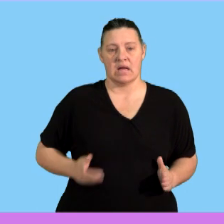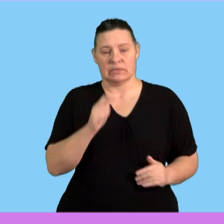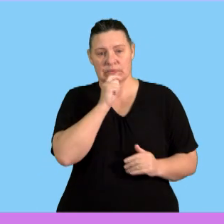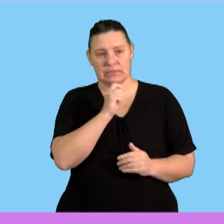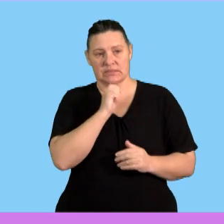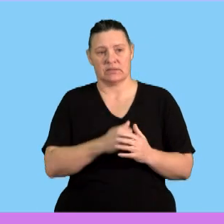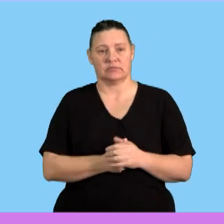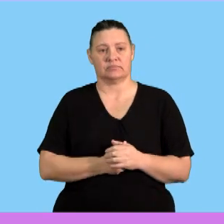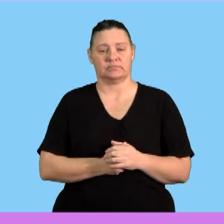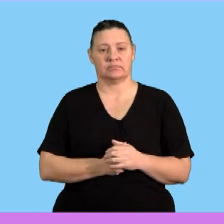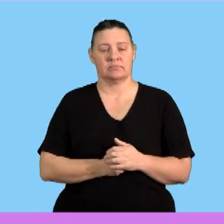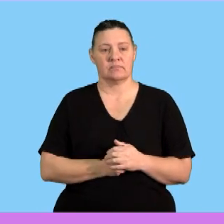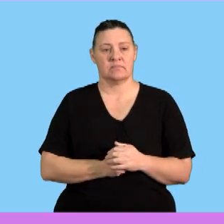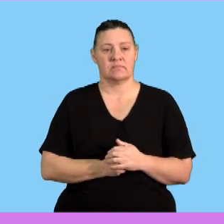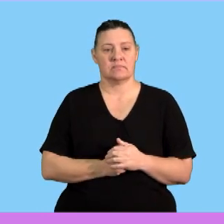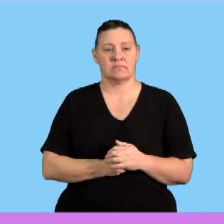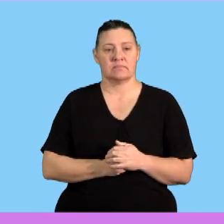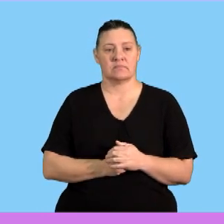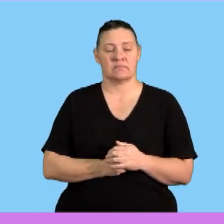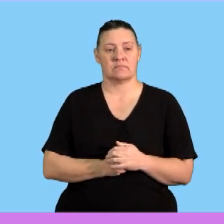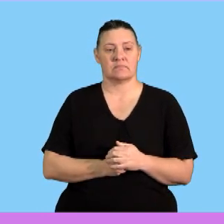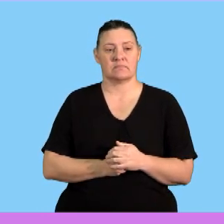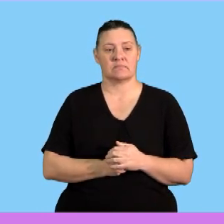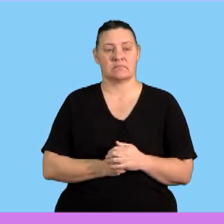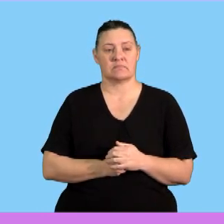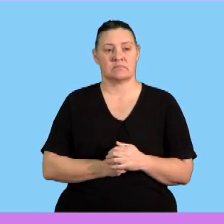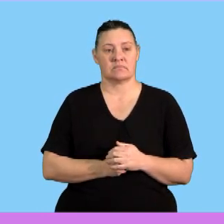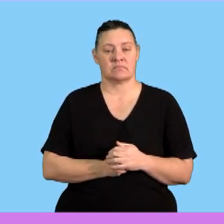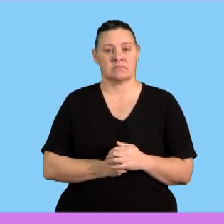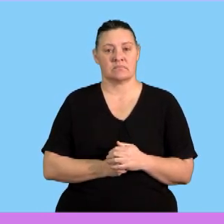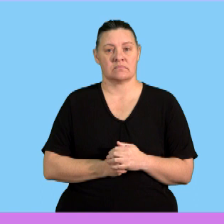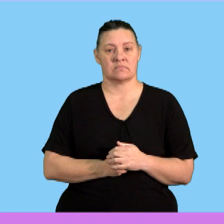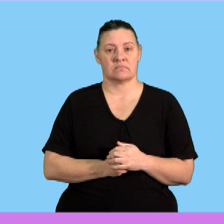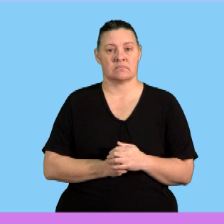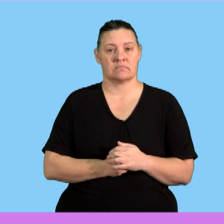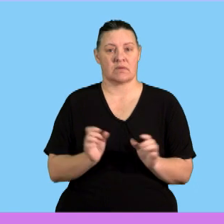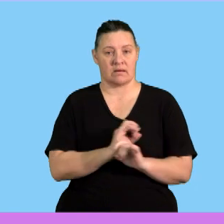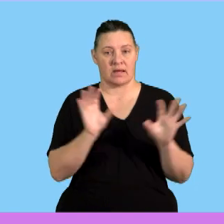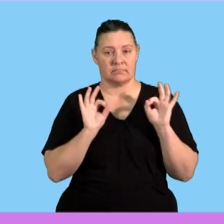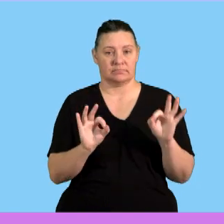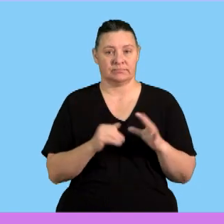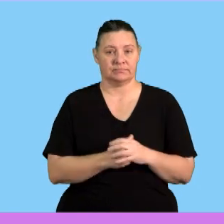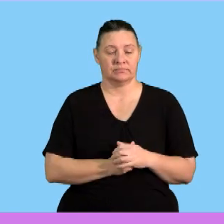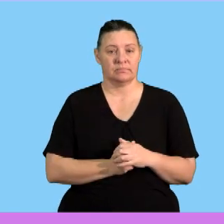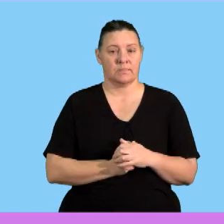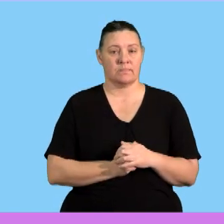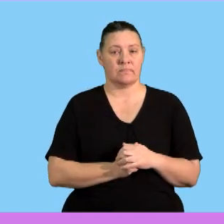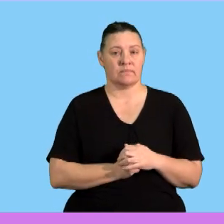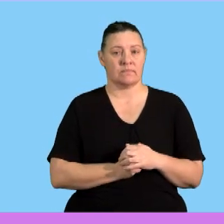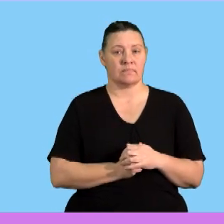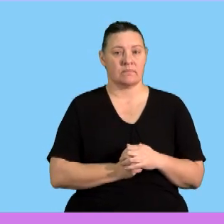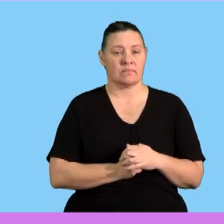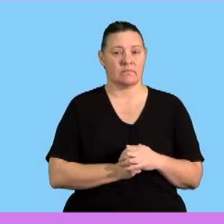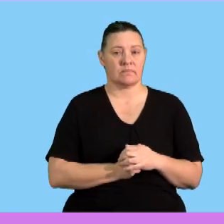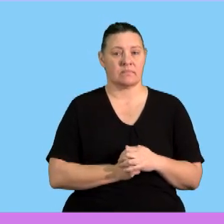sides. I'll just write it like that. Screws on both sides. Guys, are we clear?